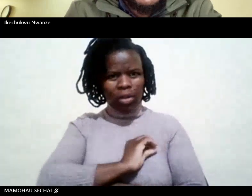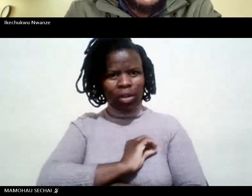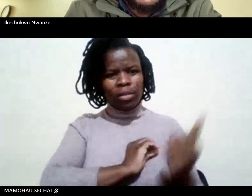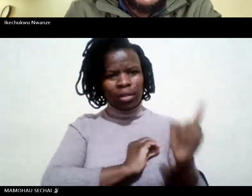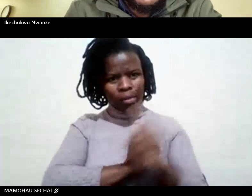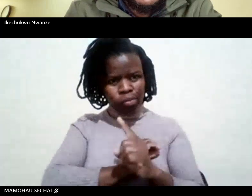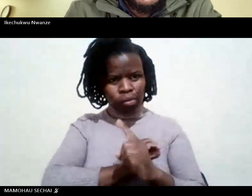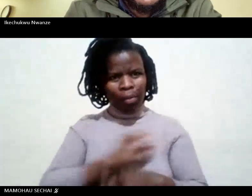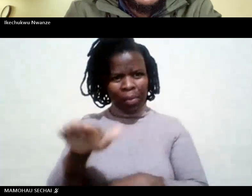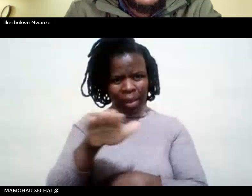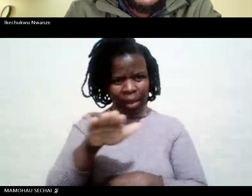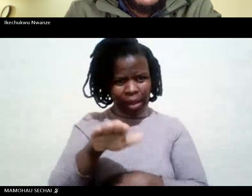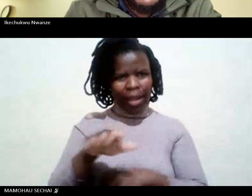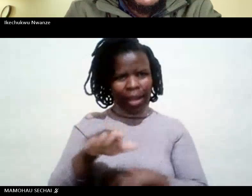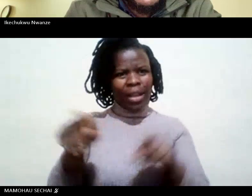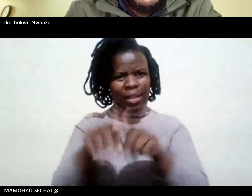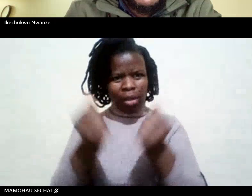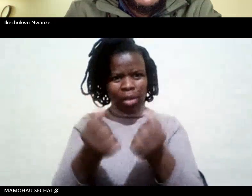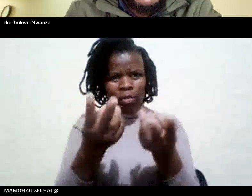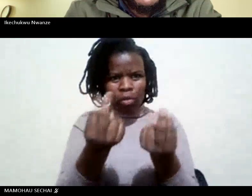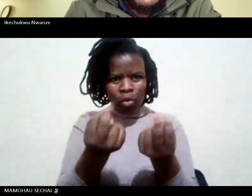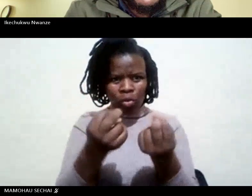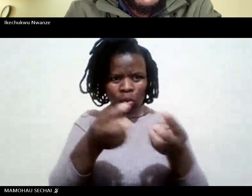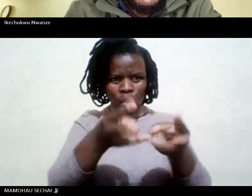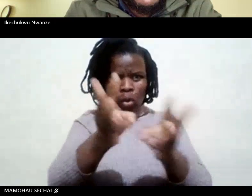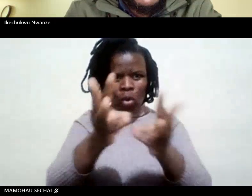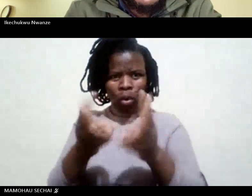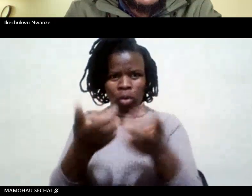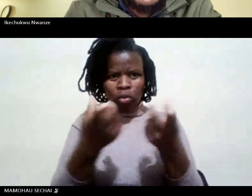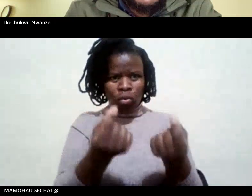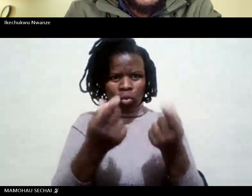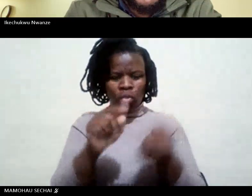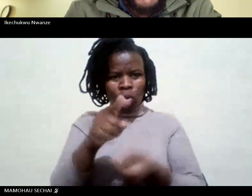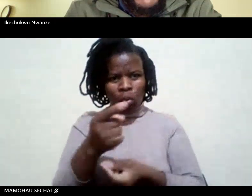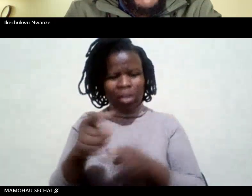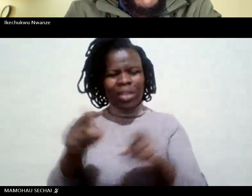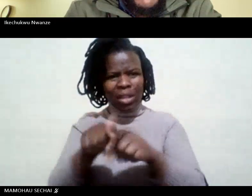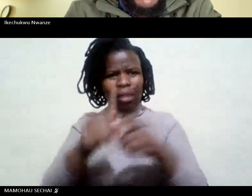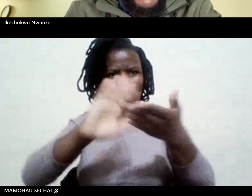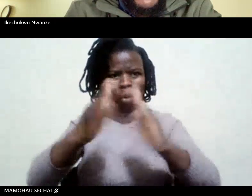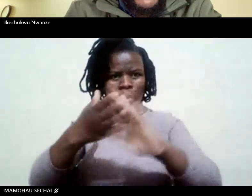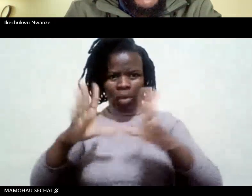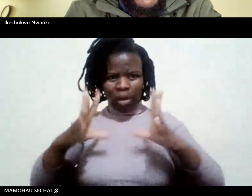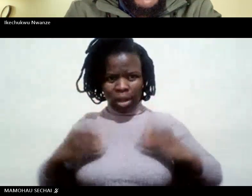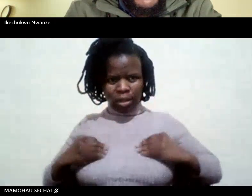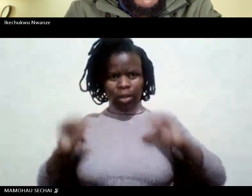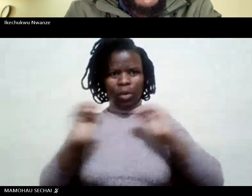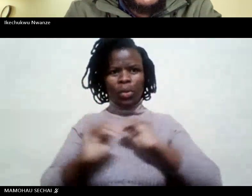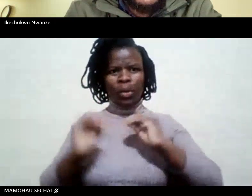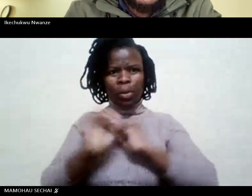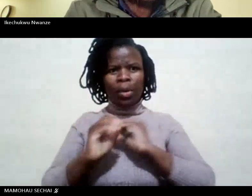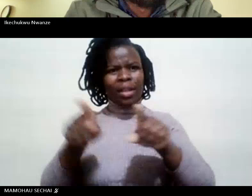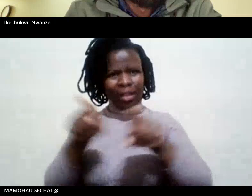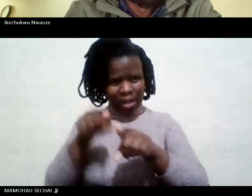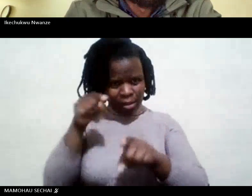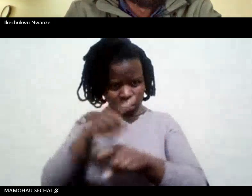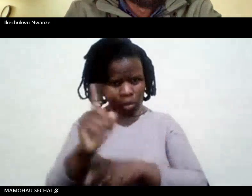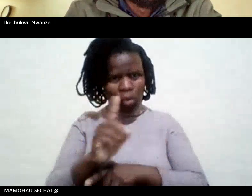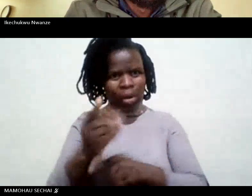of doing things, and the community would not accept those. For instance, the issue of introducing electricity, and they would